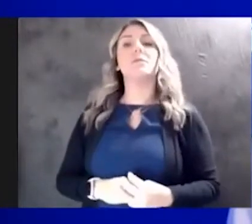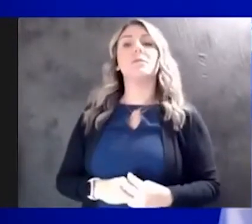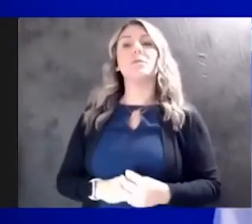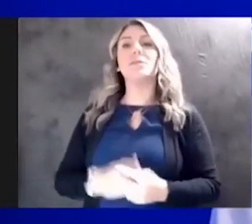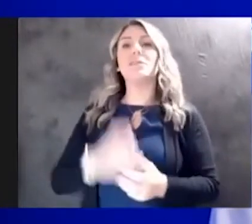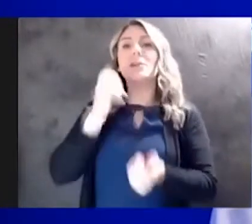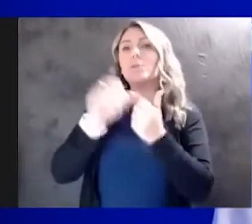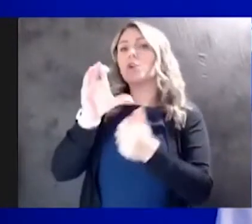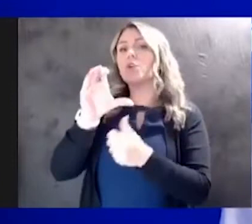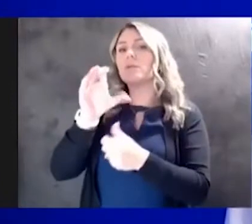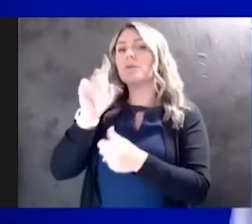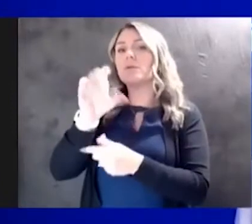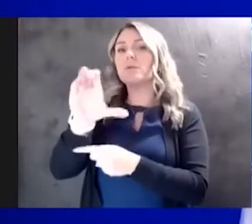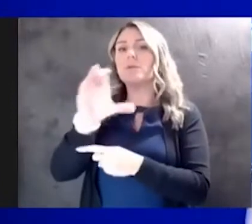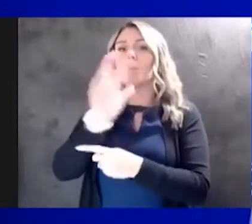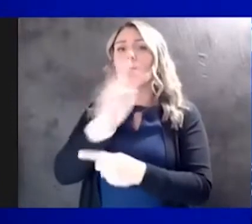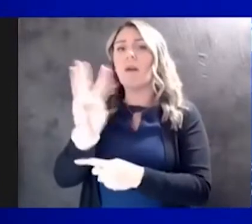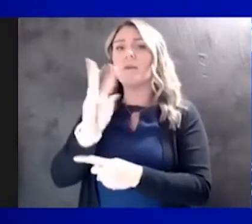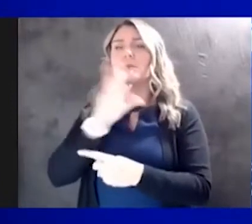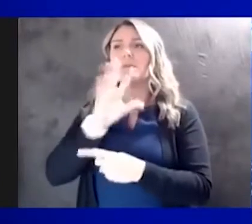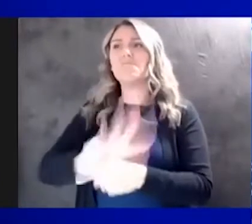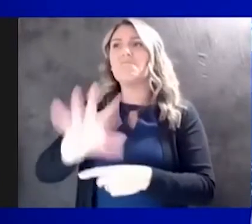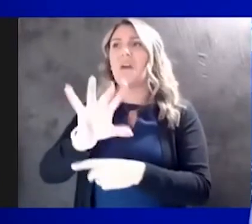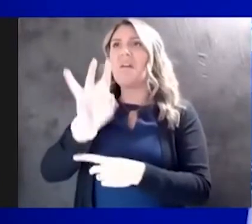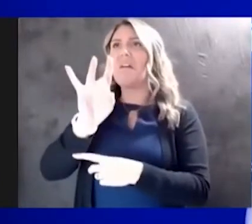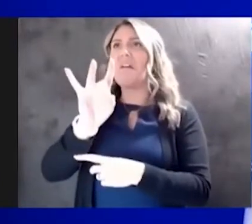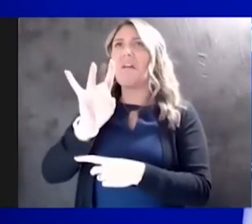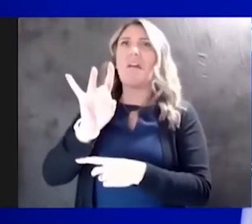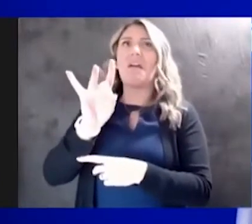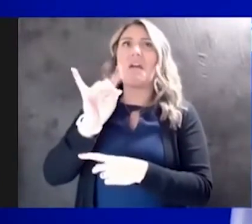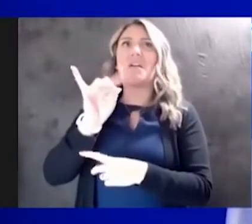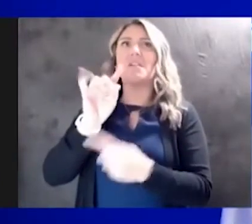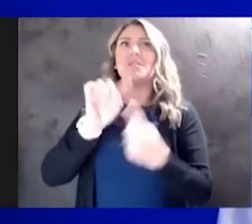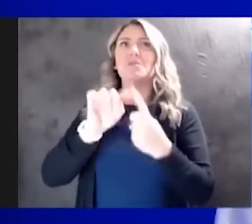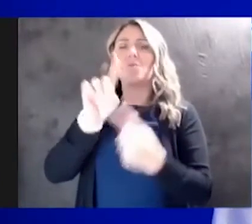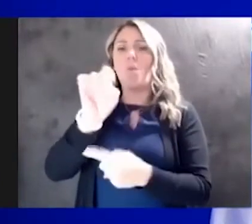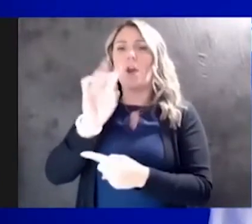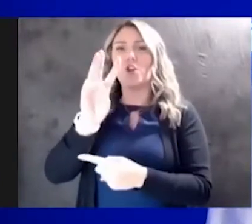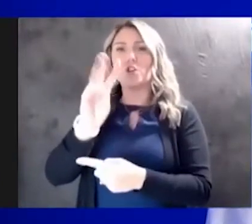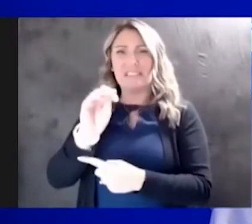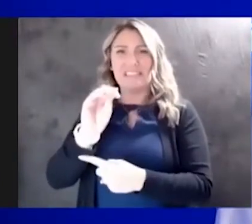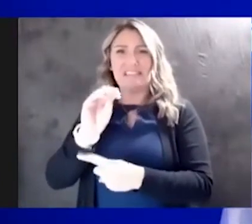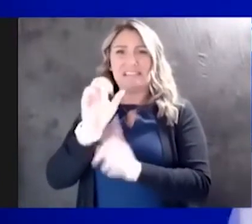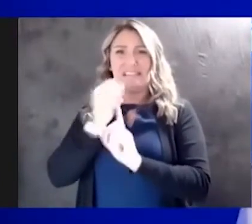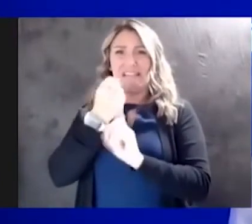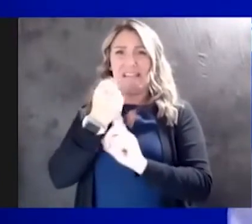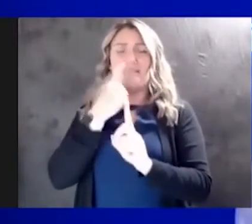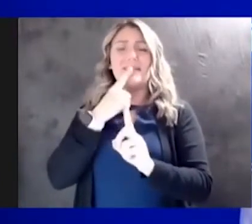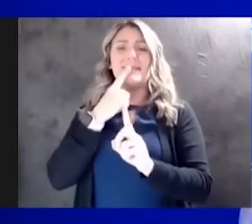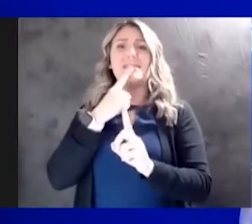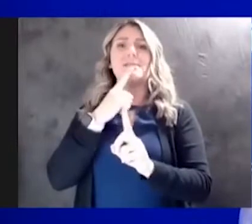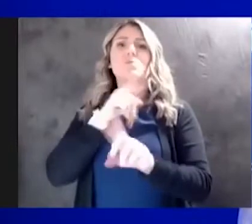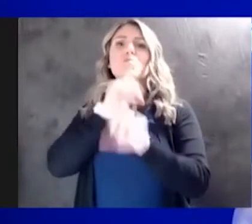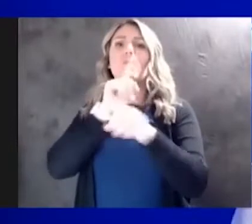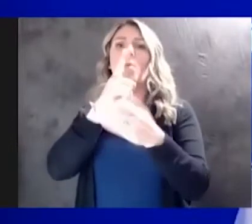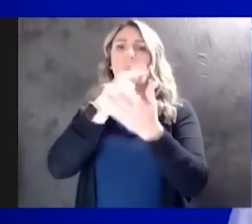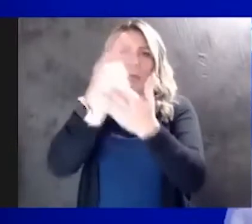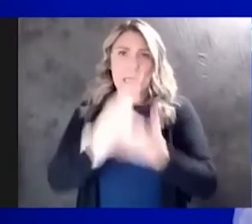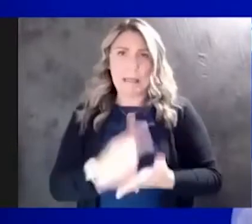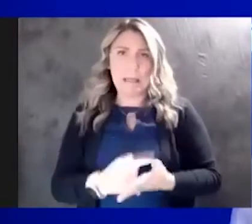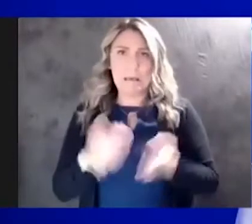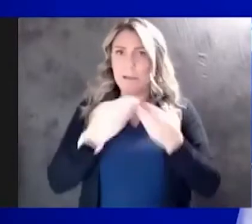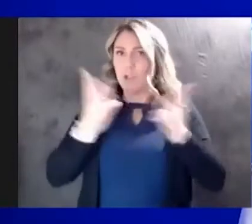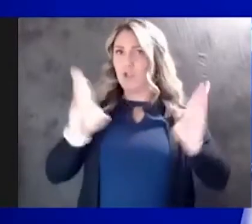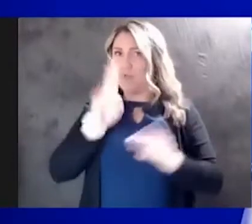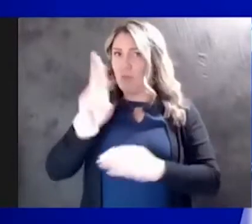website, there are about 80 to 160 cases of Guillain Barre per week. Just in general in the United States, I know